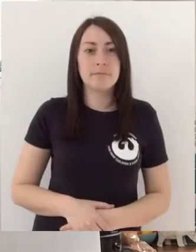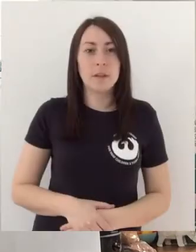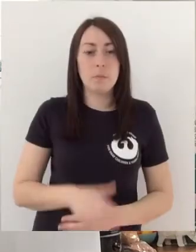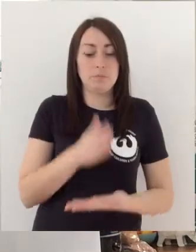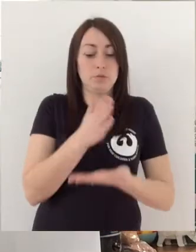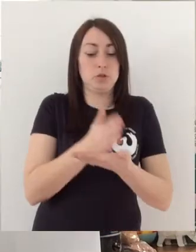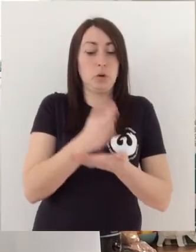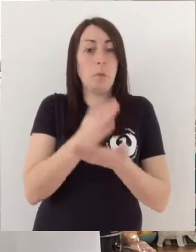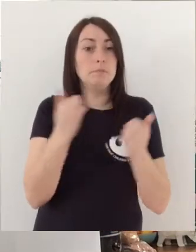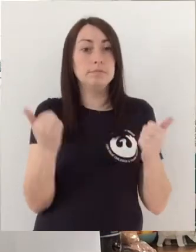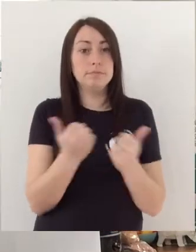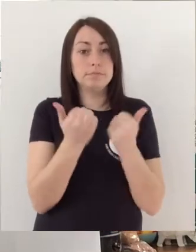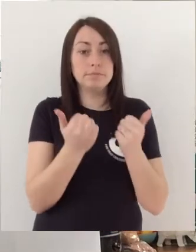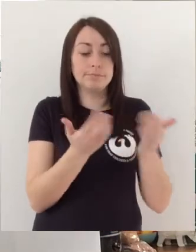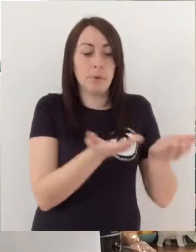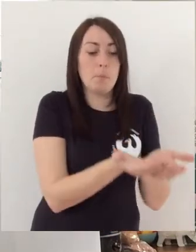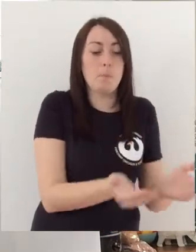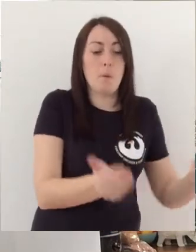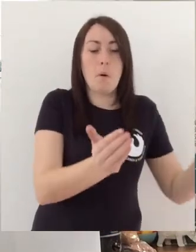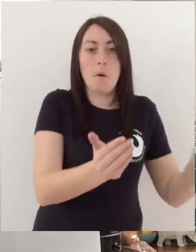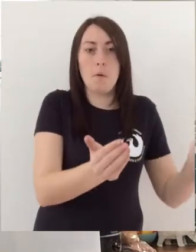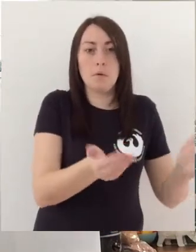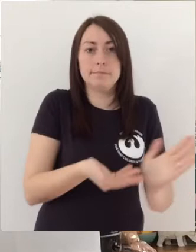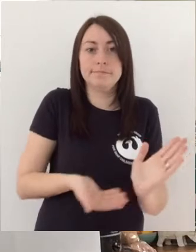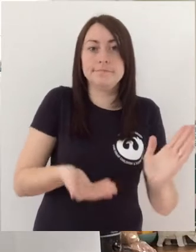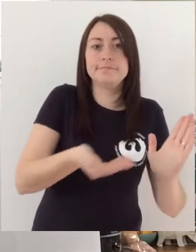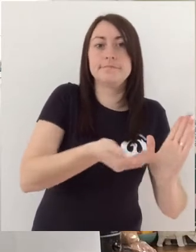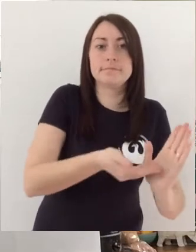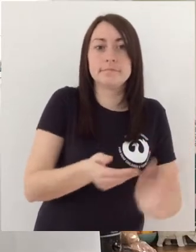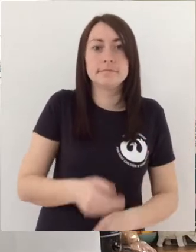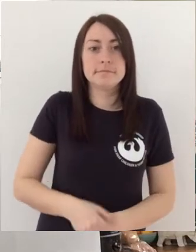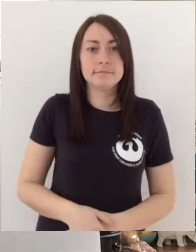And once those are chopped, I'm just going to pop them into a bowl.